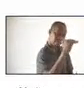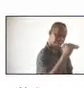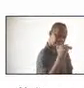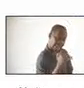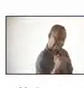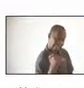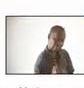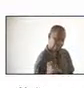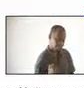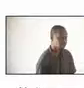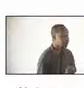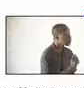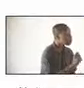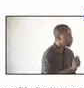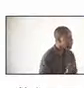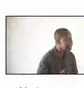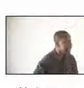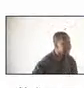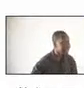dealing with topic sentences.